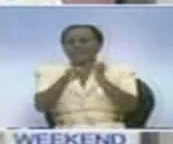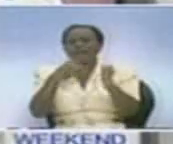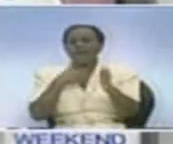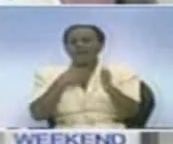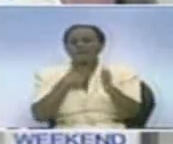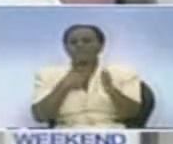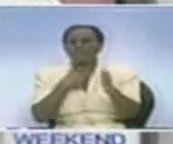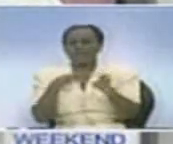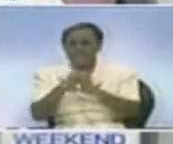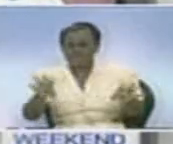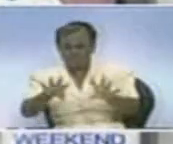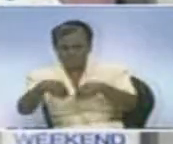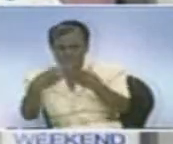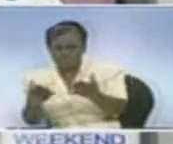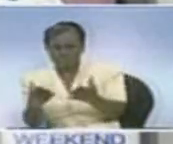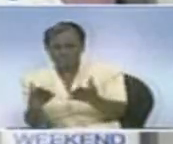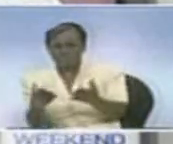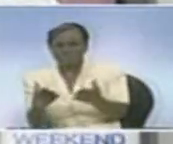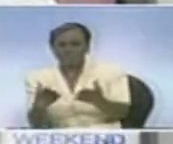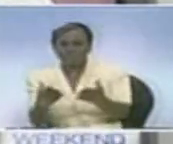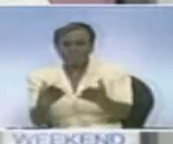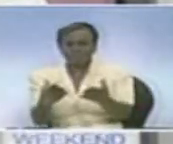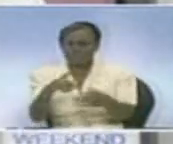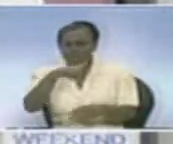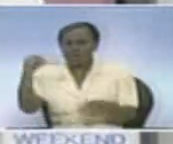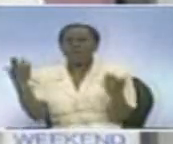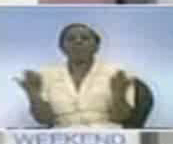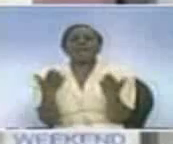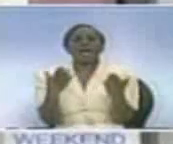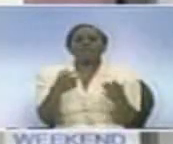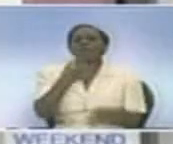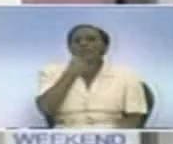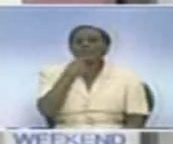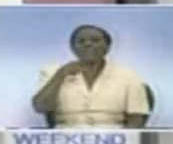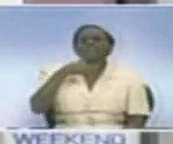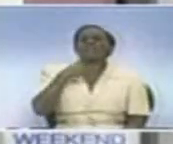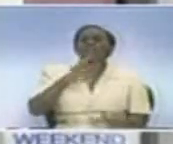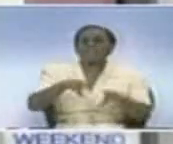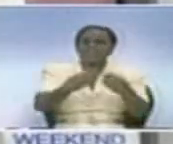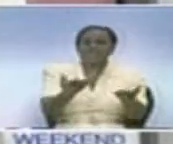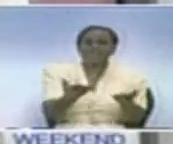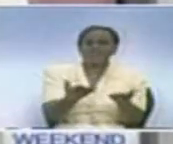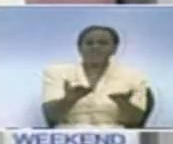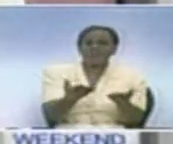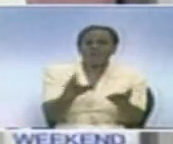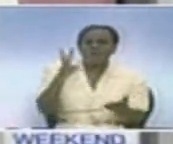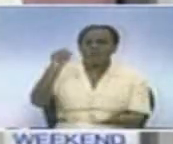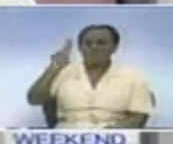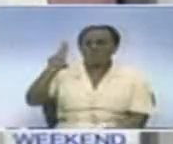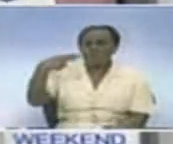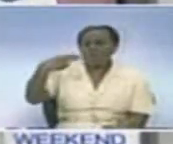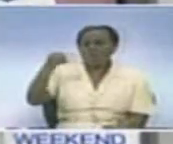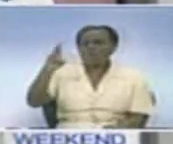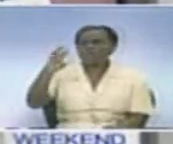were given Borabu. You go to the Luo, they were given Muhoroni.